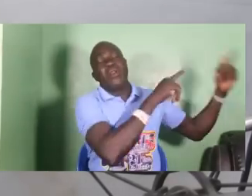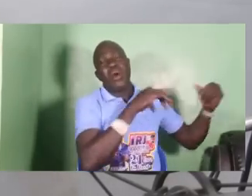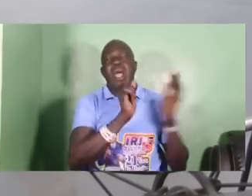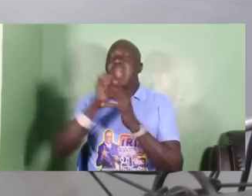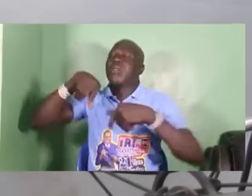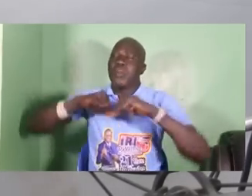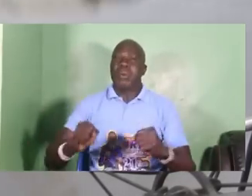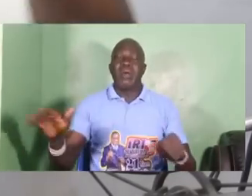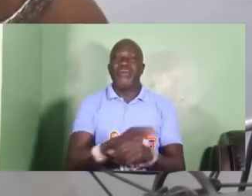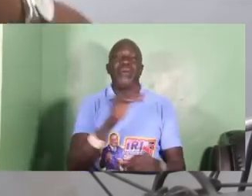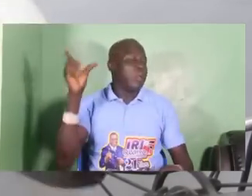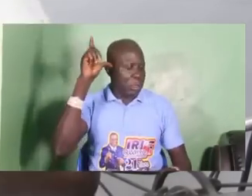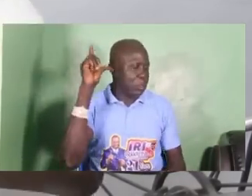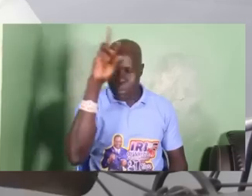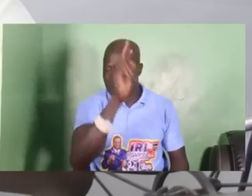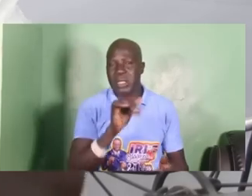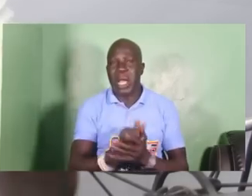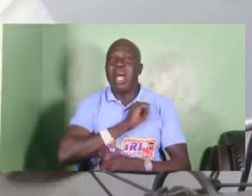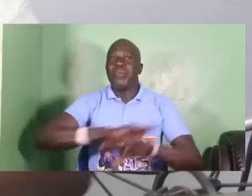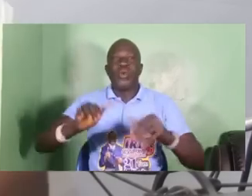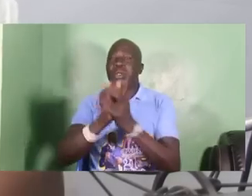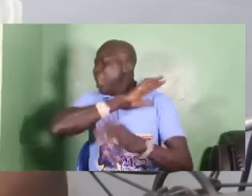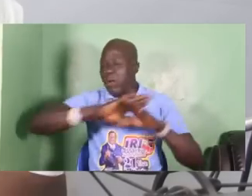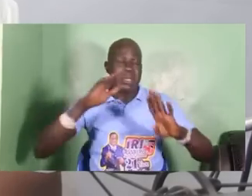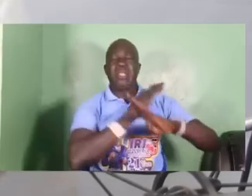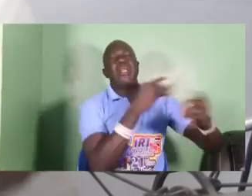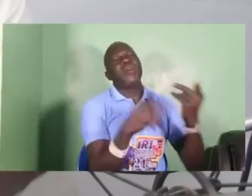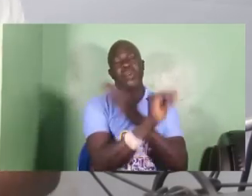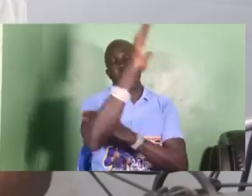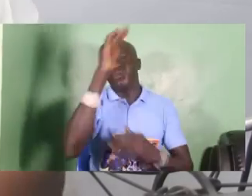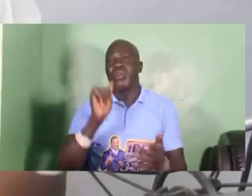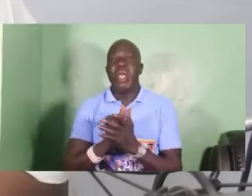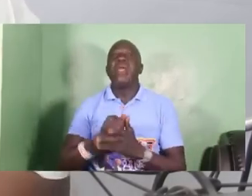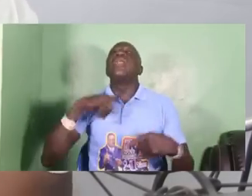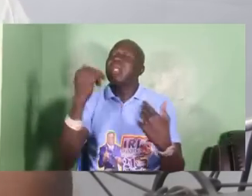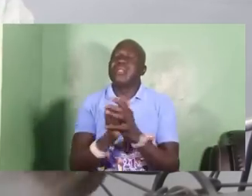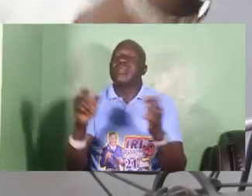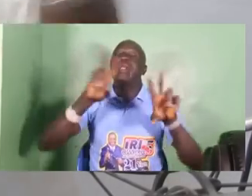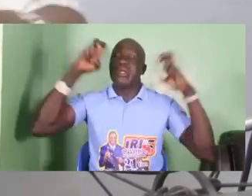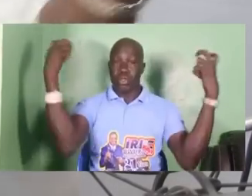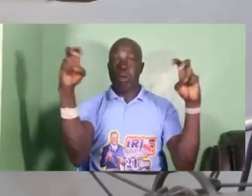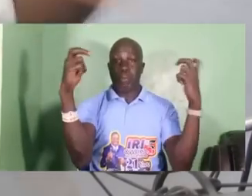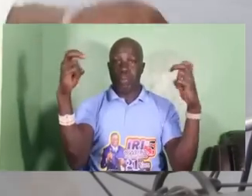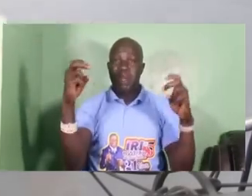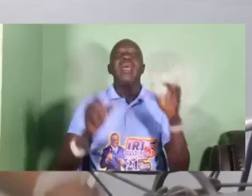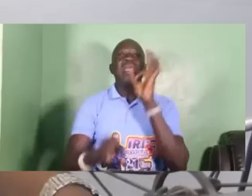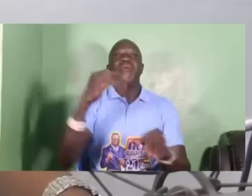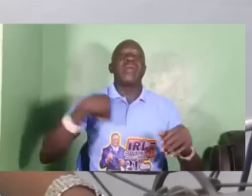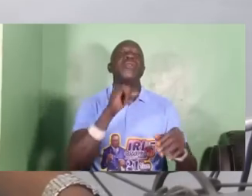is going to be powerful. Hear me, sir. We can't delay my God. Yes, sir.